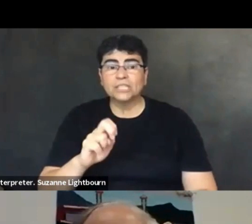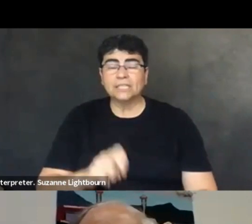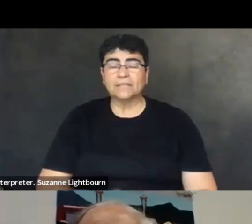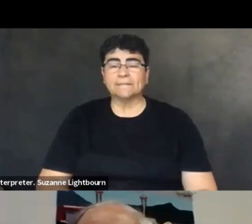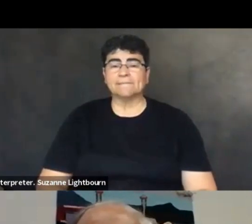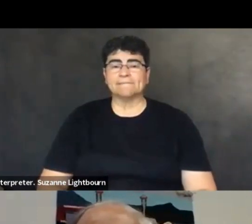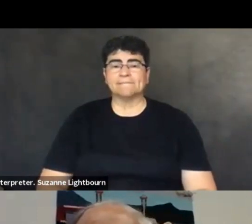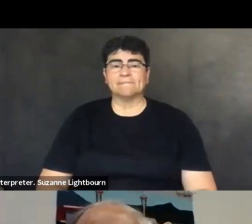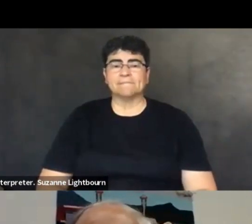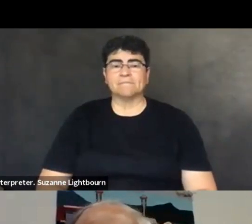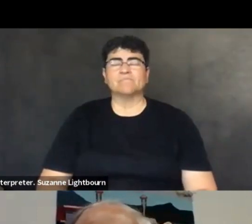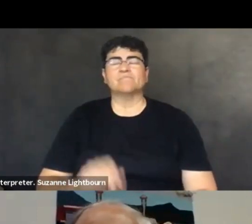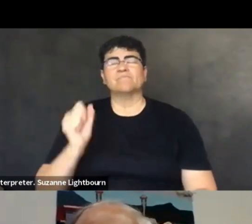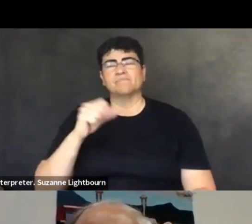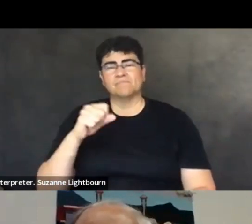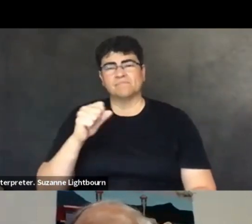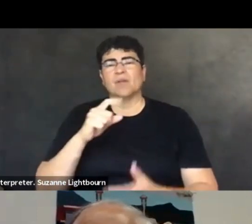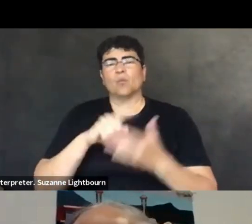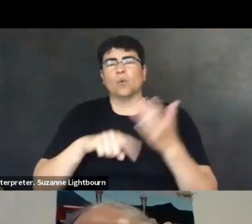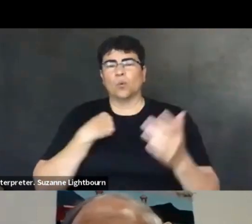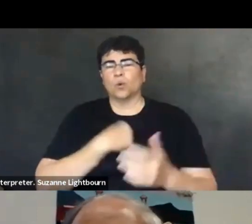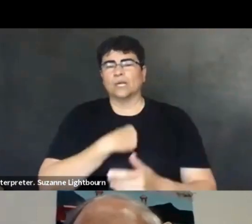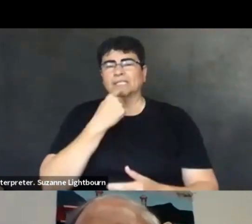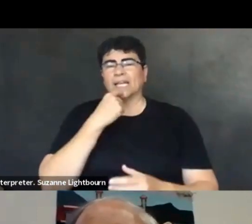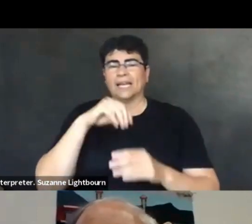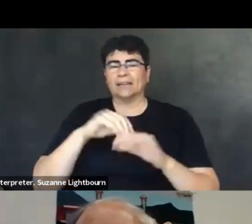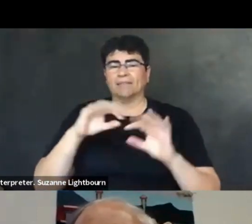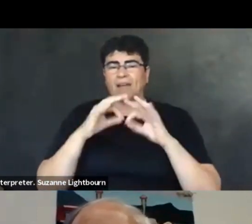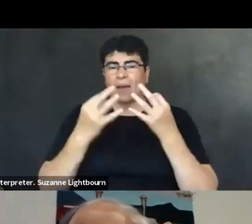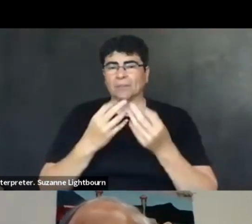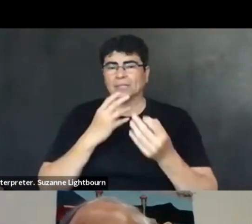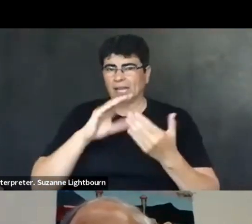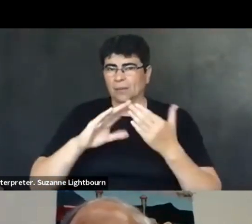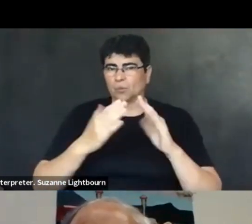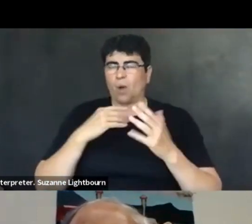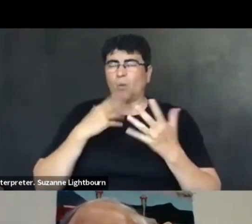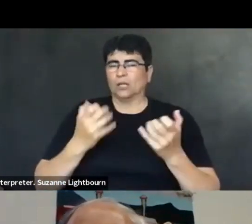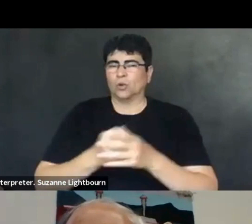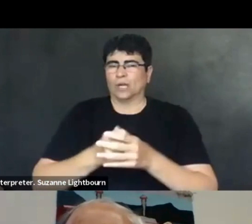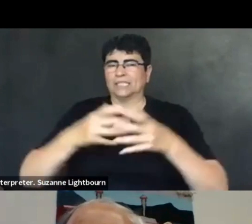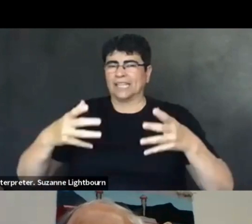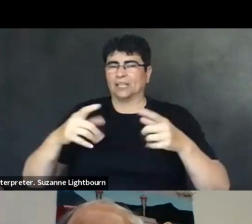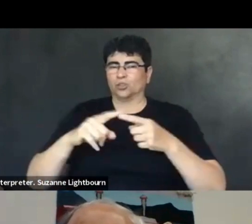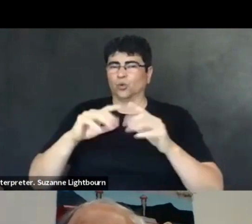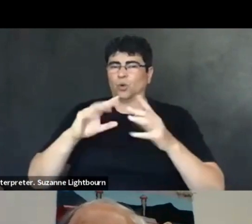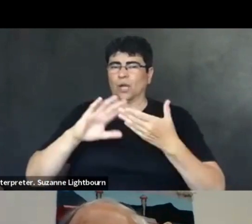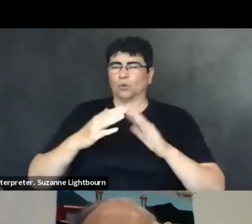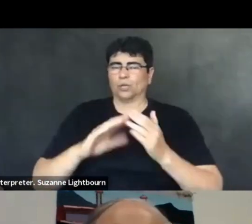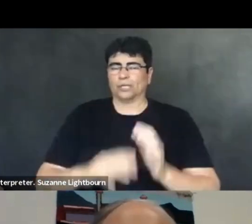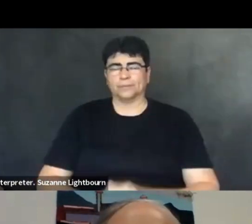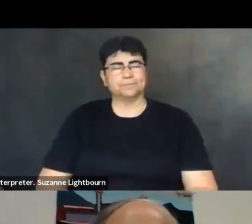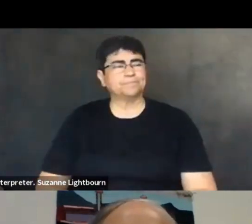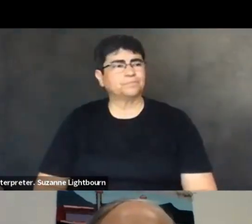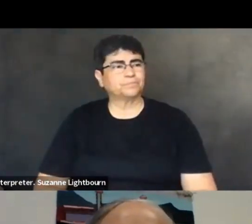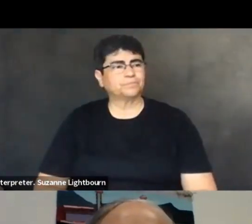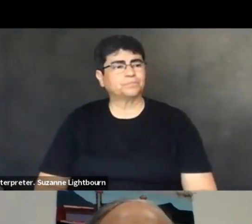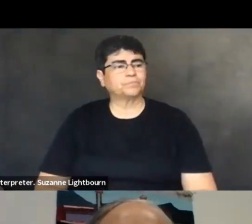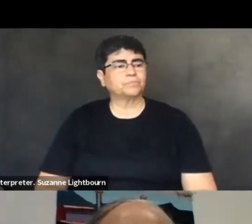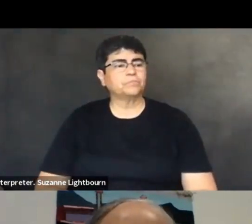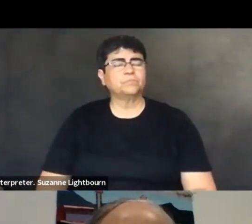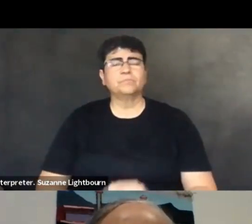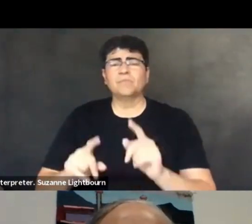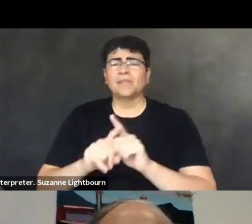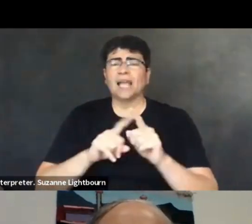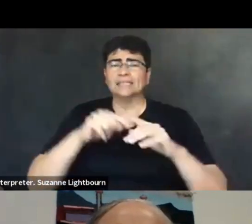Yeah, what we're seeing in families and communities, I'm going to extend this to communities, is a deep concern, sometimes